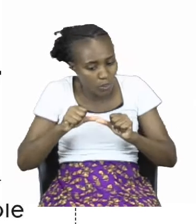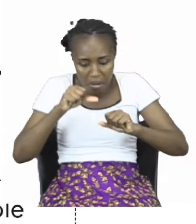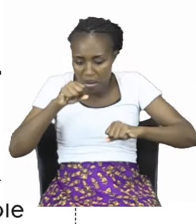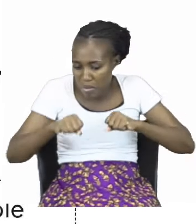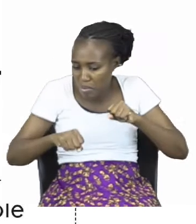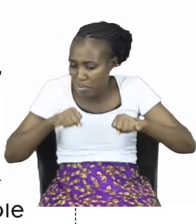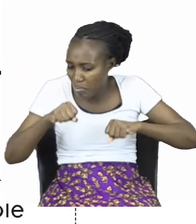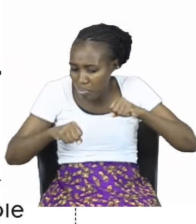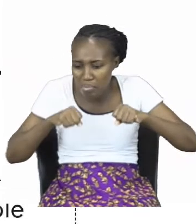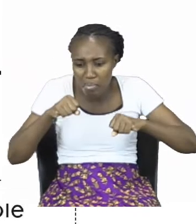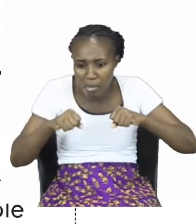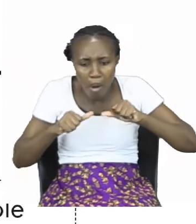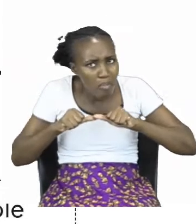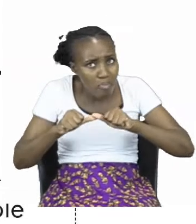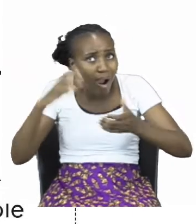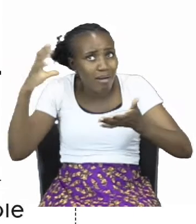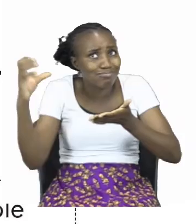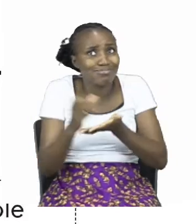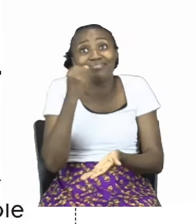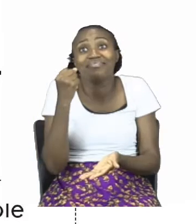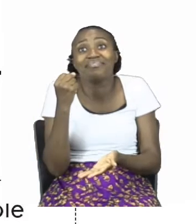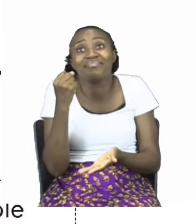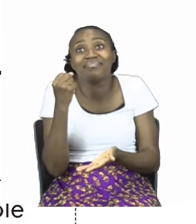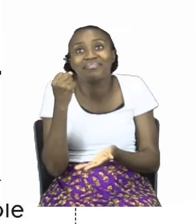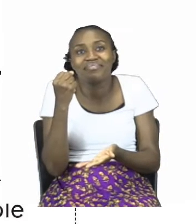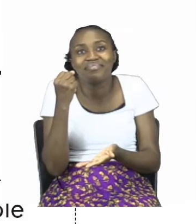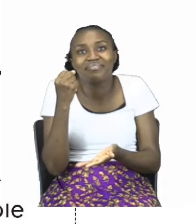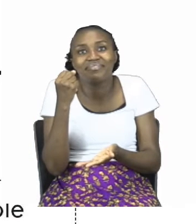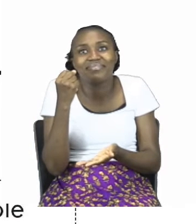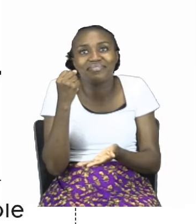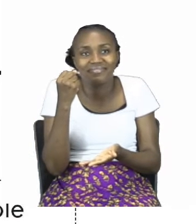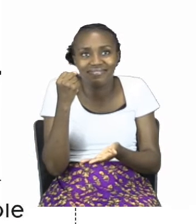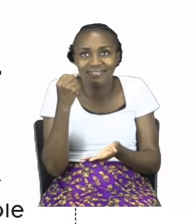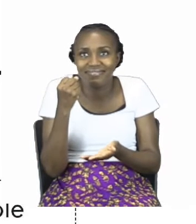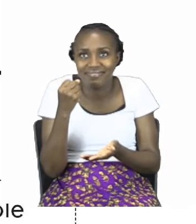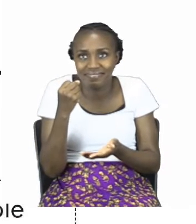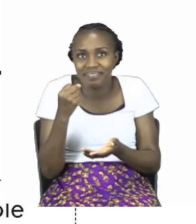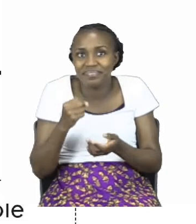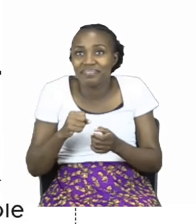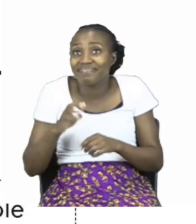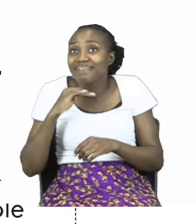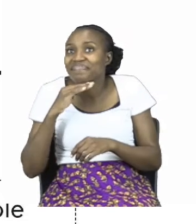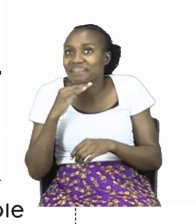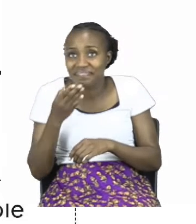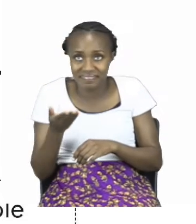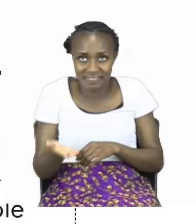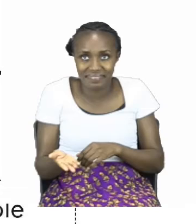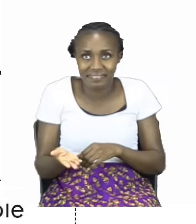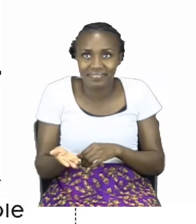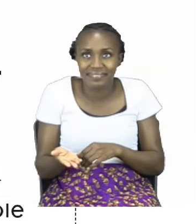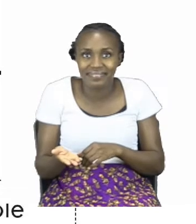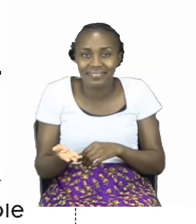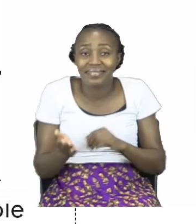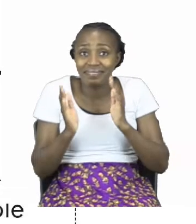pedaling and won the race. So this has been our comprehension. Now I want you